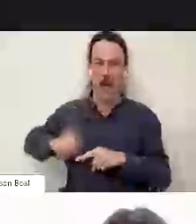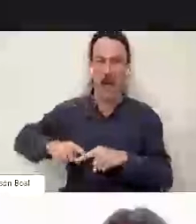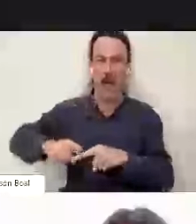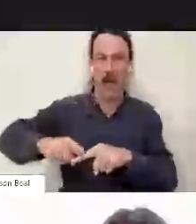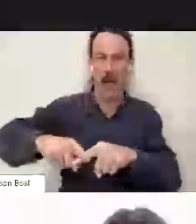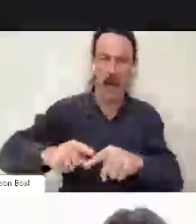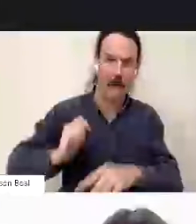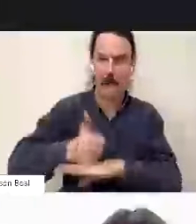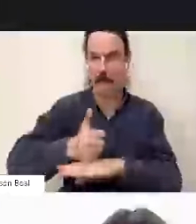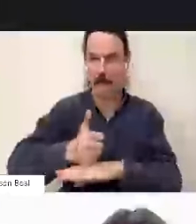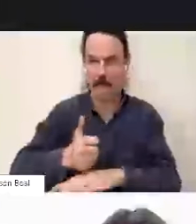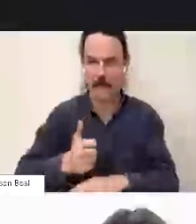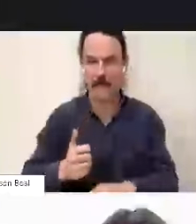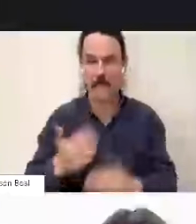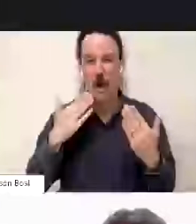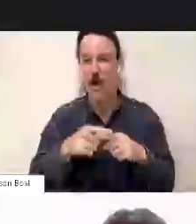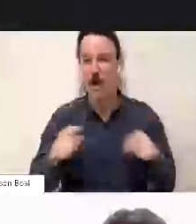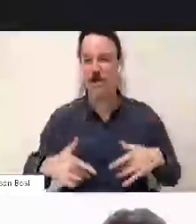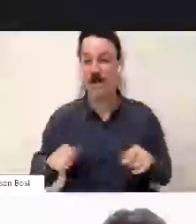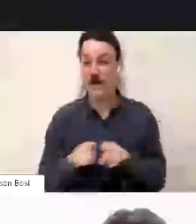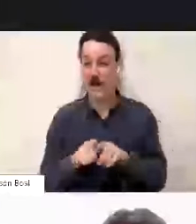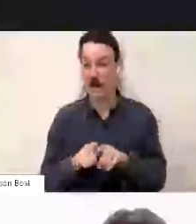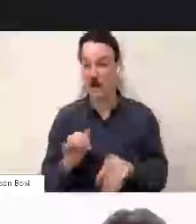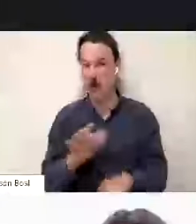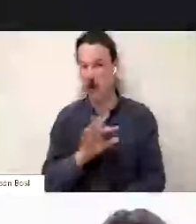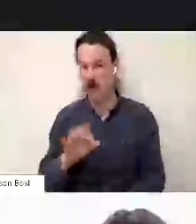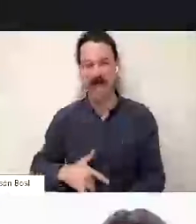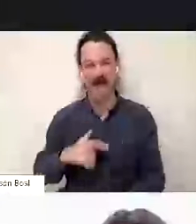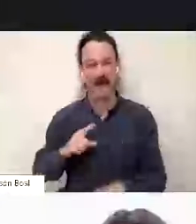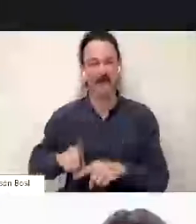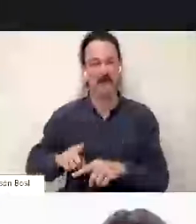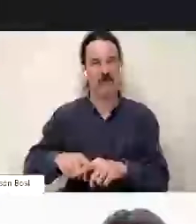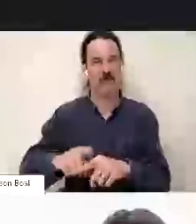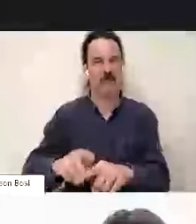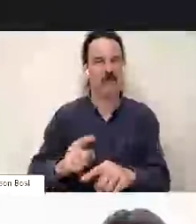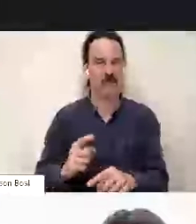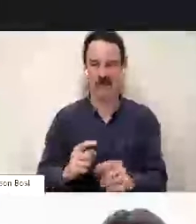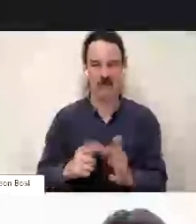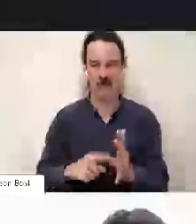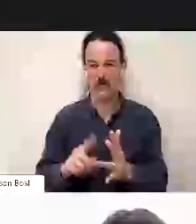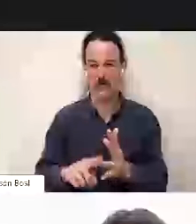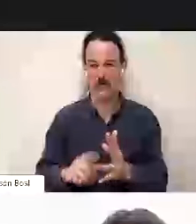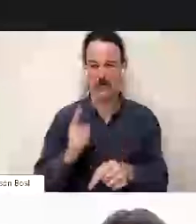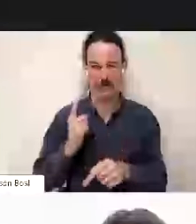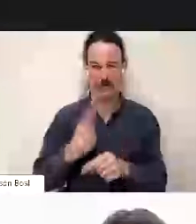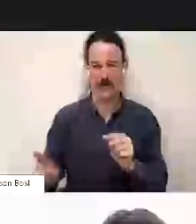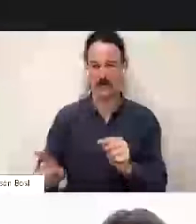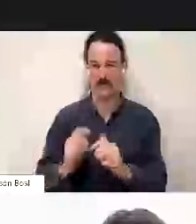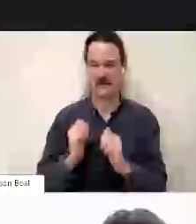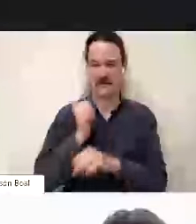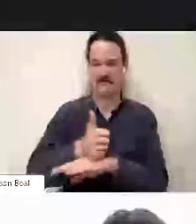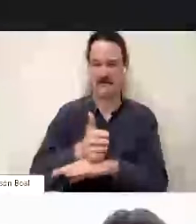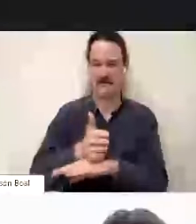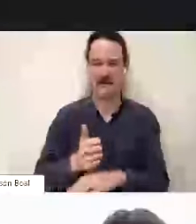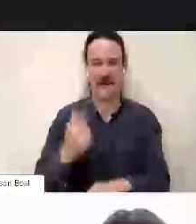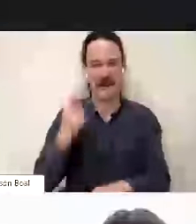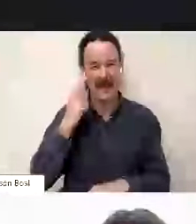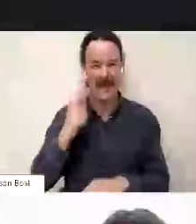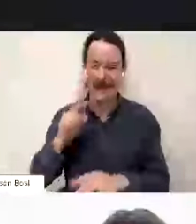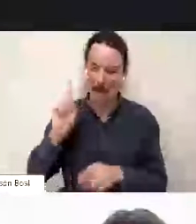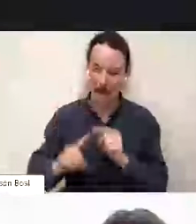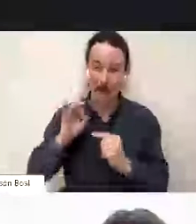very rushed. The most critical thing is understanding is we need to get an understanding of the